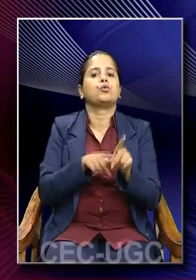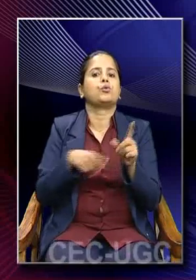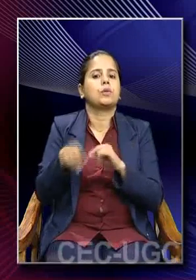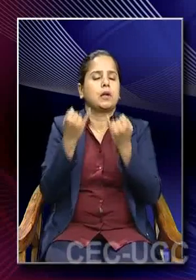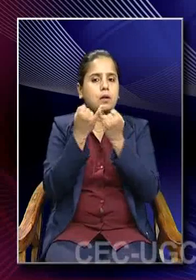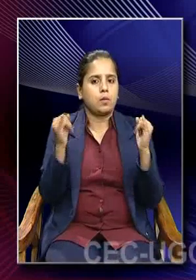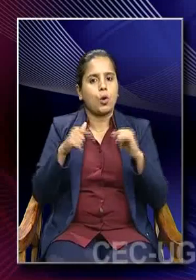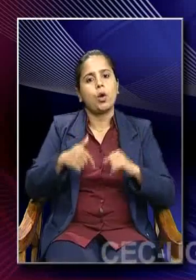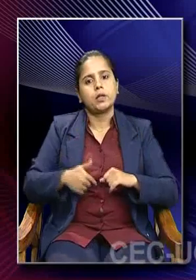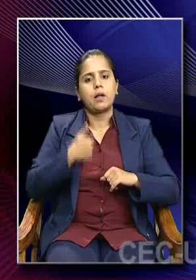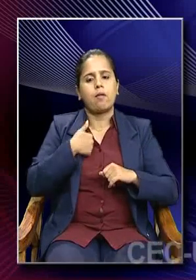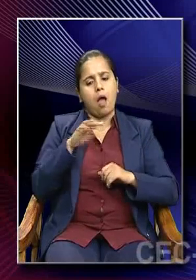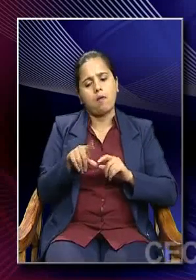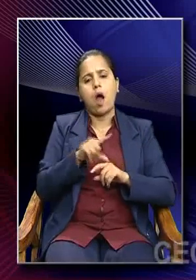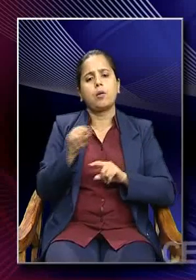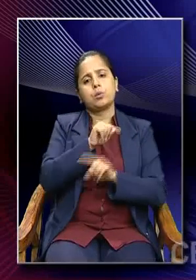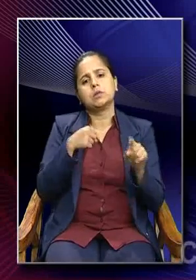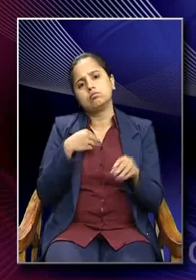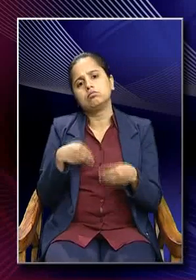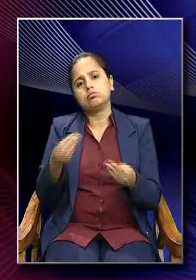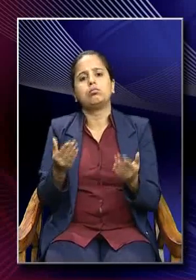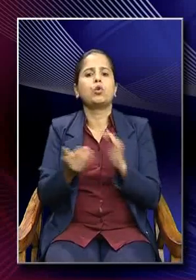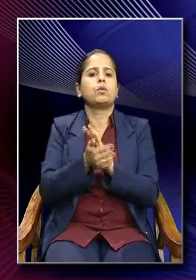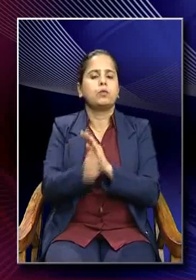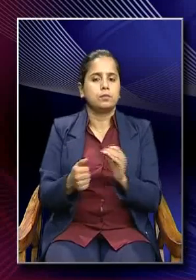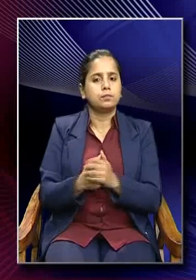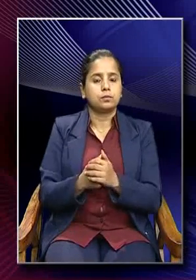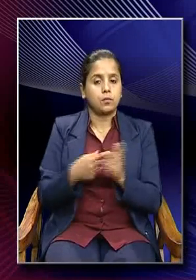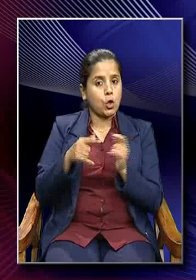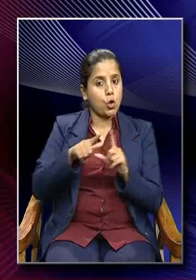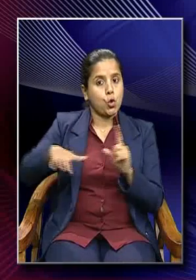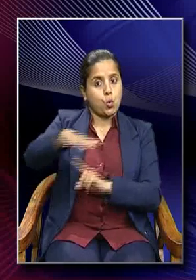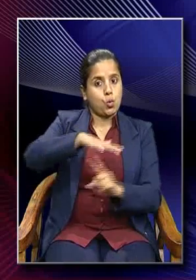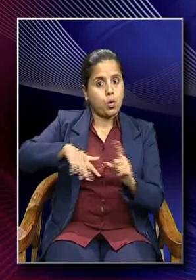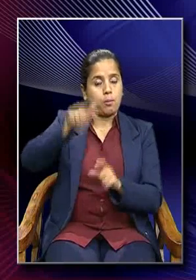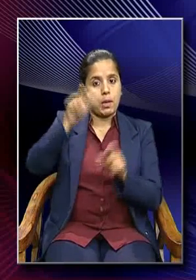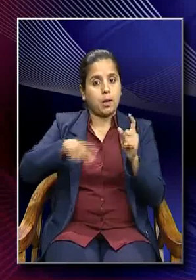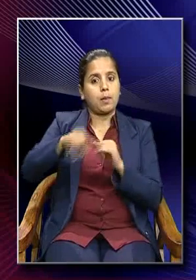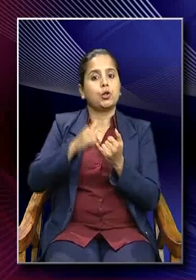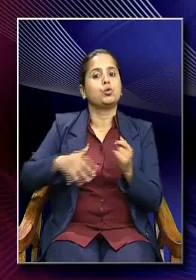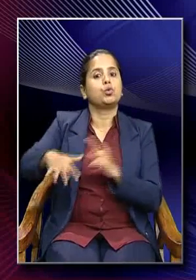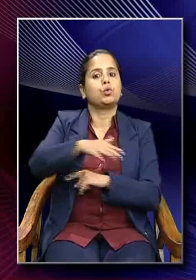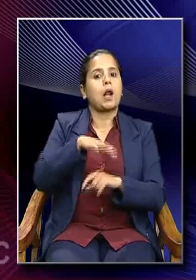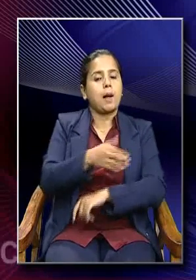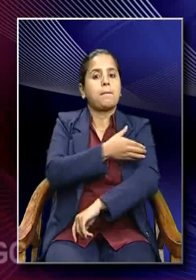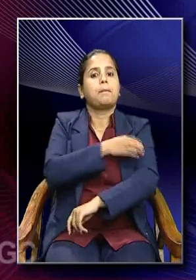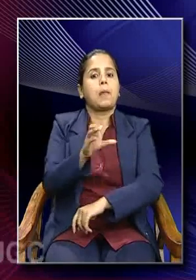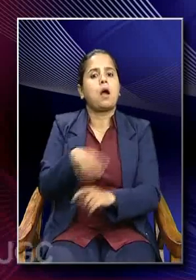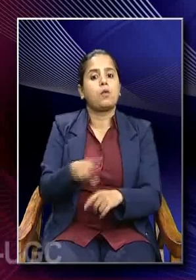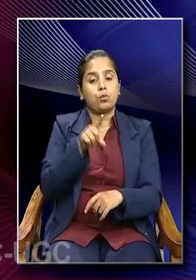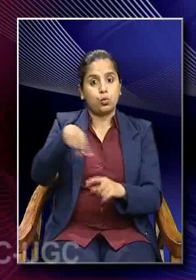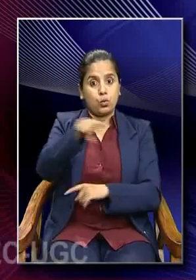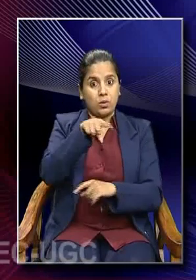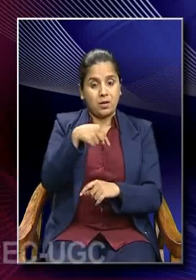and self-sufficiency. So, and then locally people and society is empowered. Once you